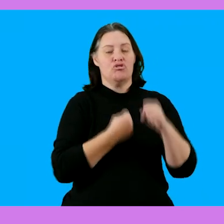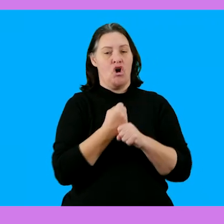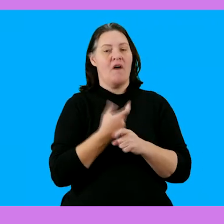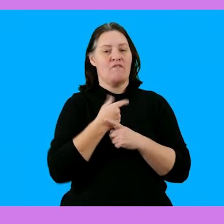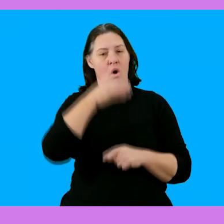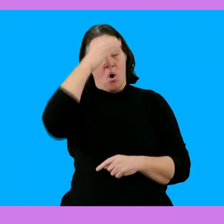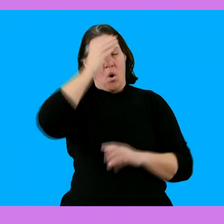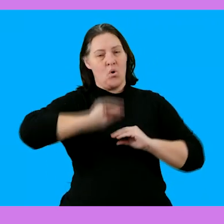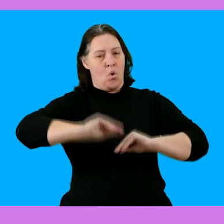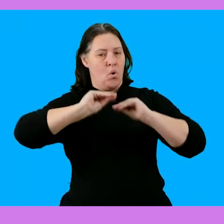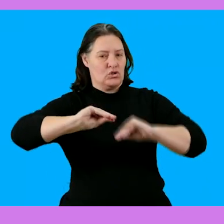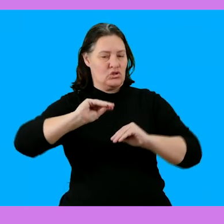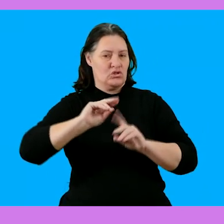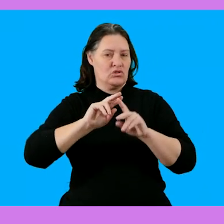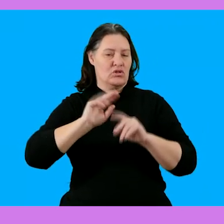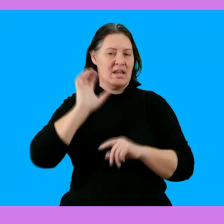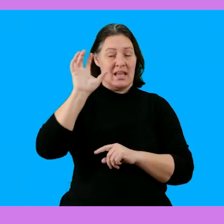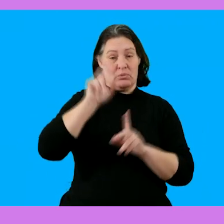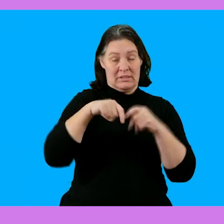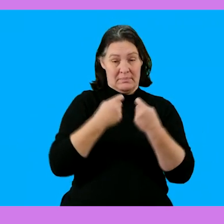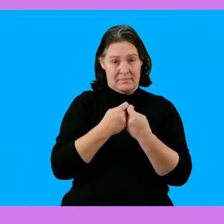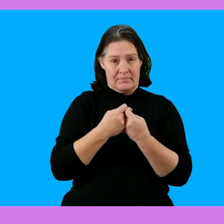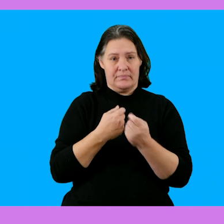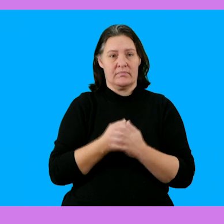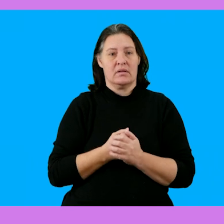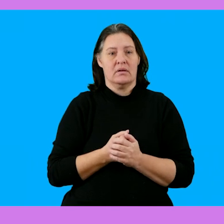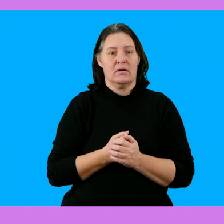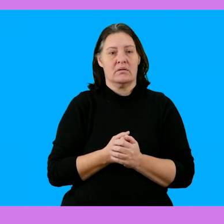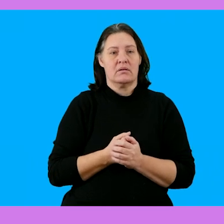annual income for the coaching of the netball team of